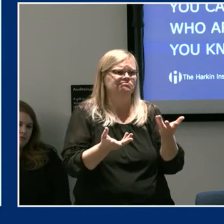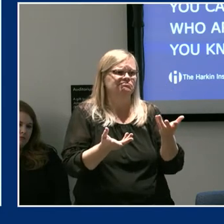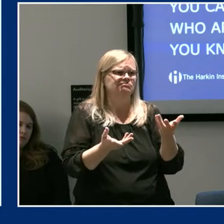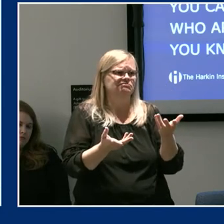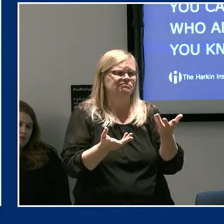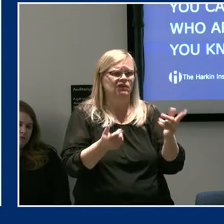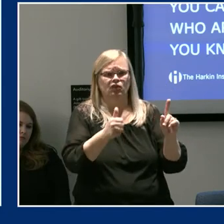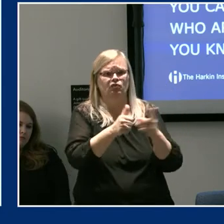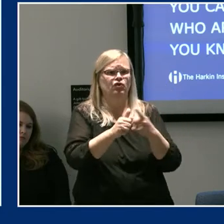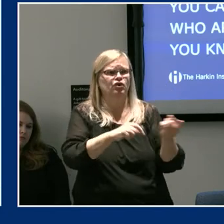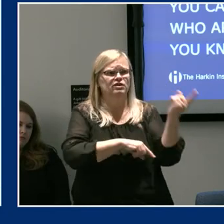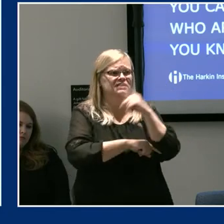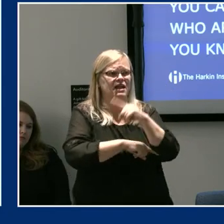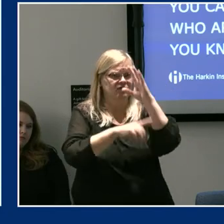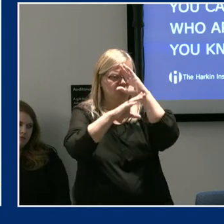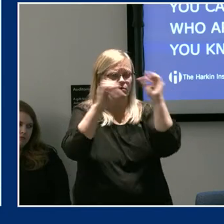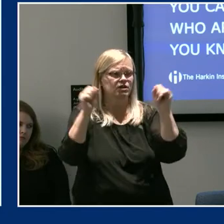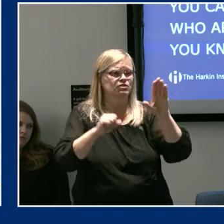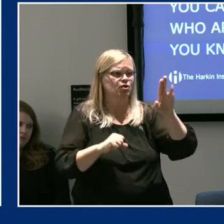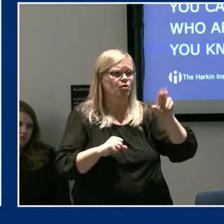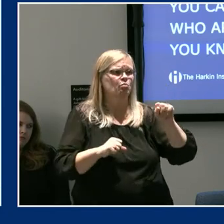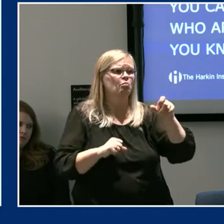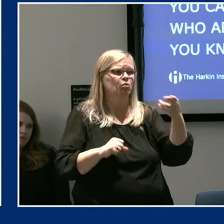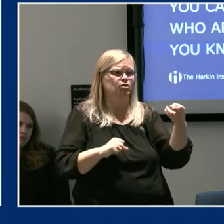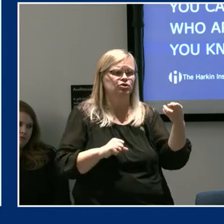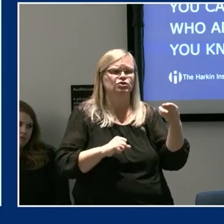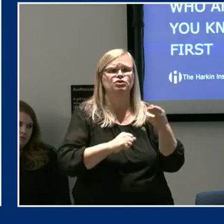first day of President Bush's,